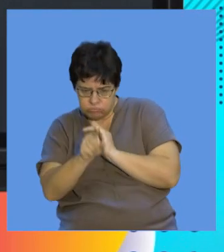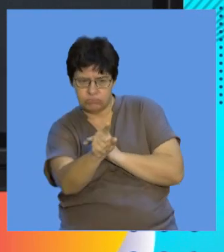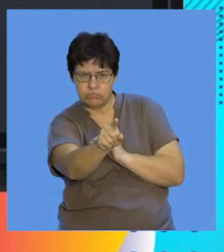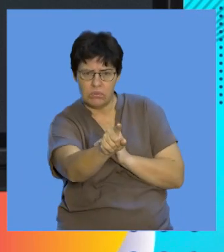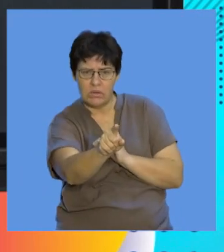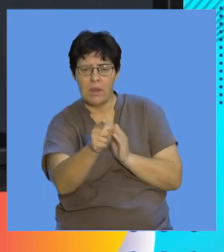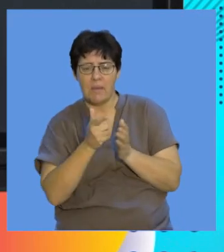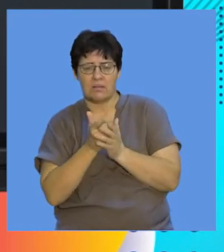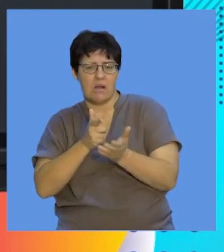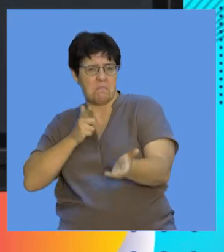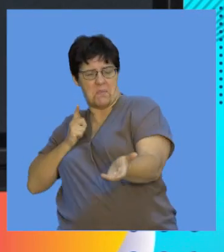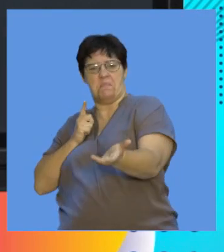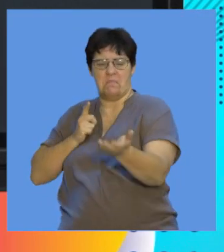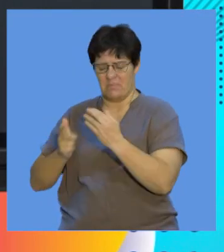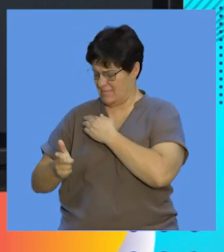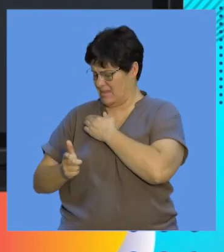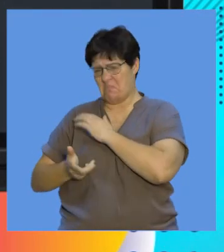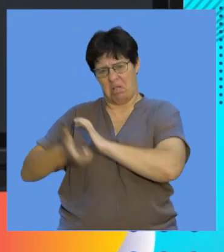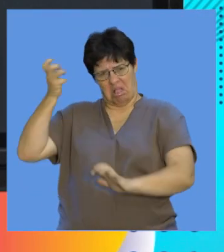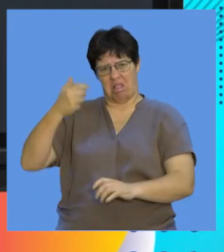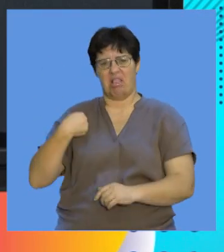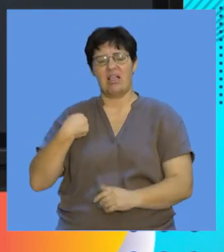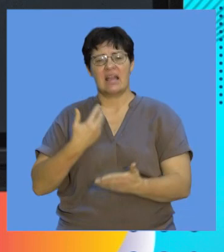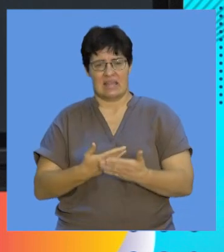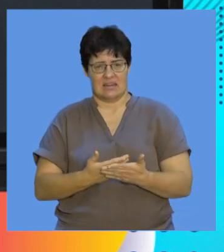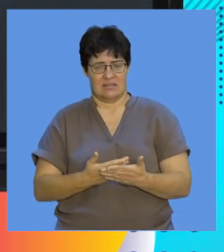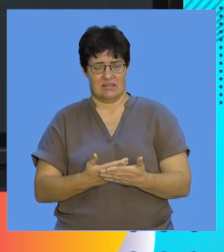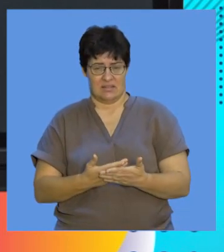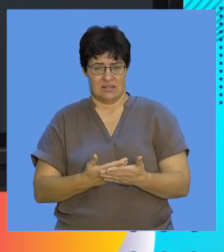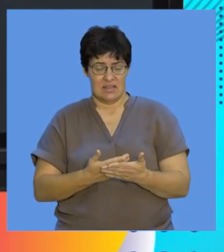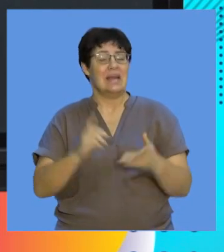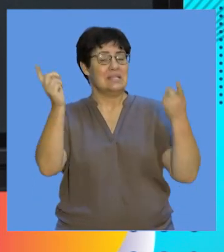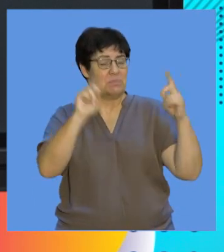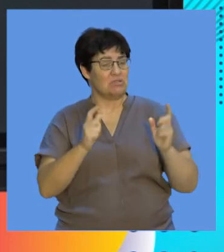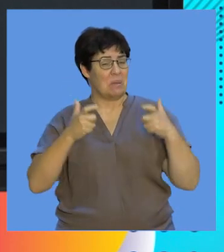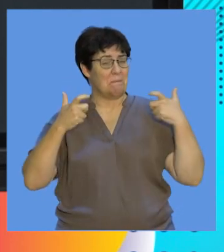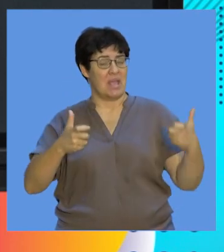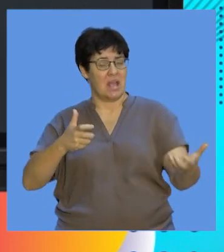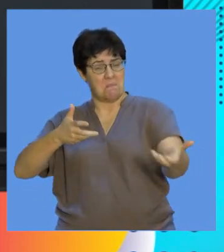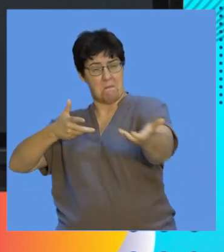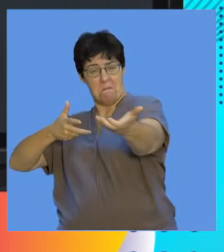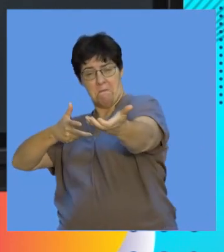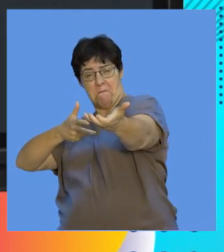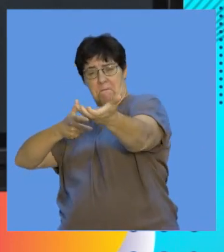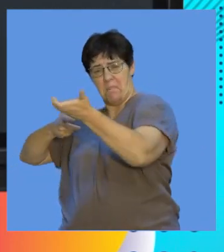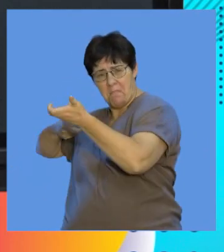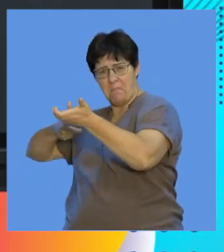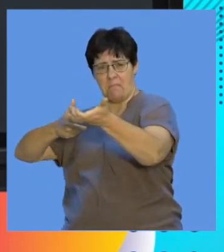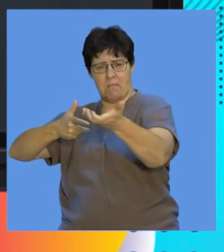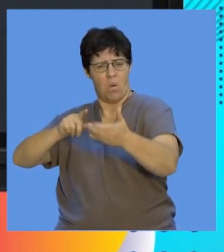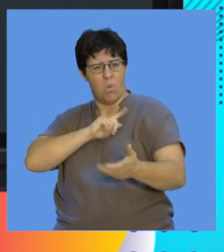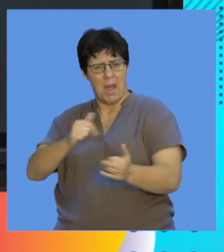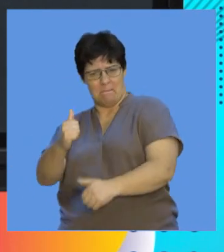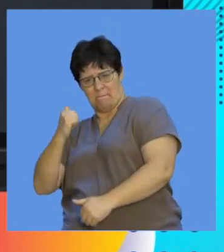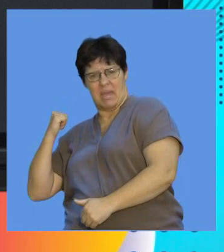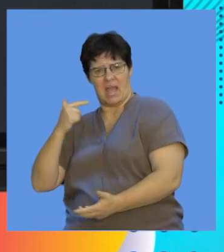if you don't shoot it properly, it can do a lot of damage, okay? Especially big rifles. So, but why? Why does it